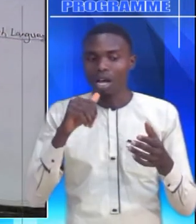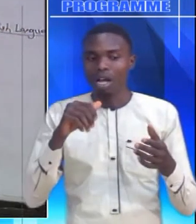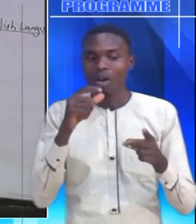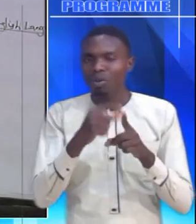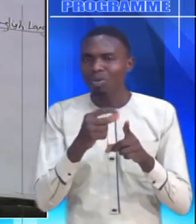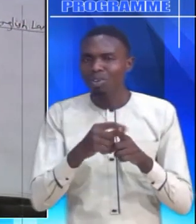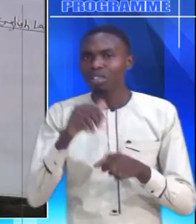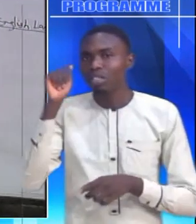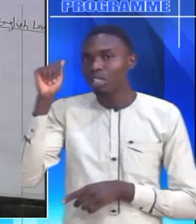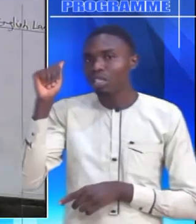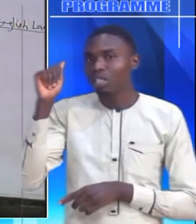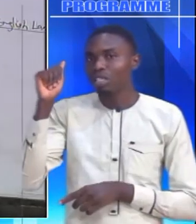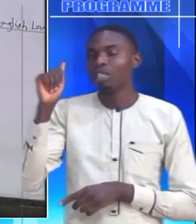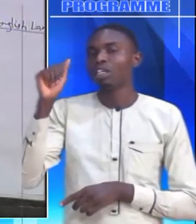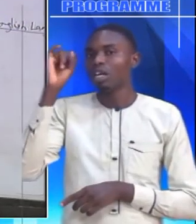alphabet. So